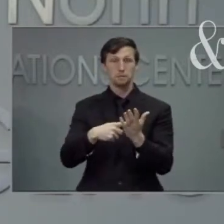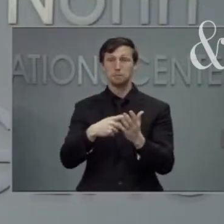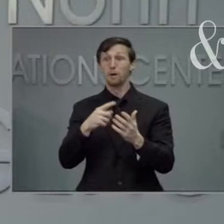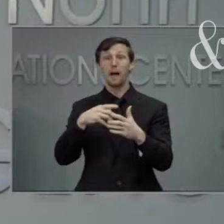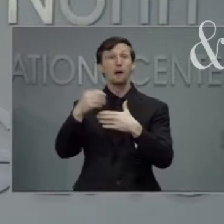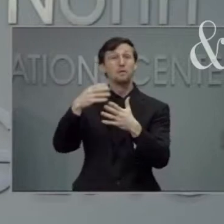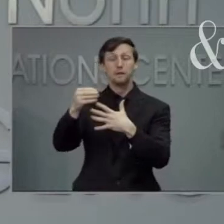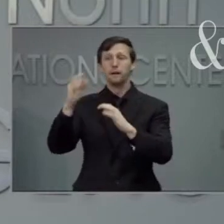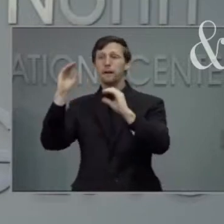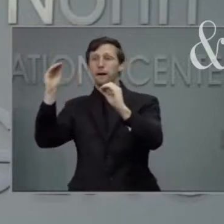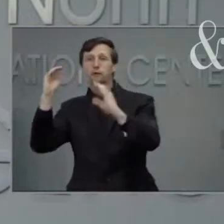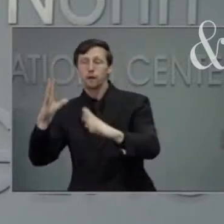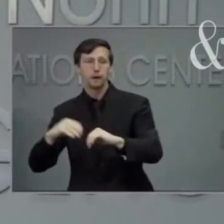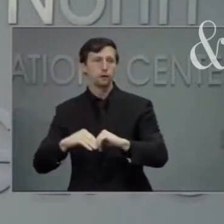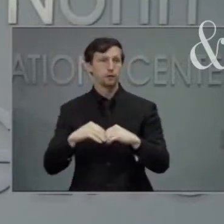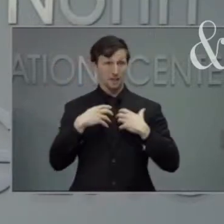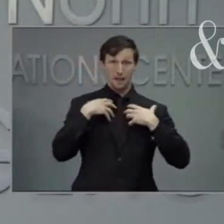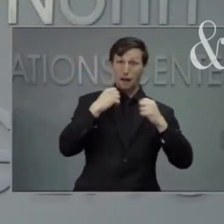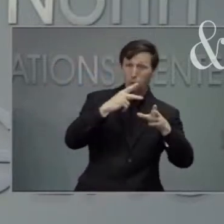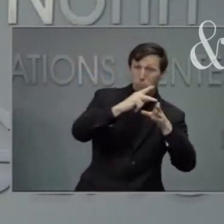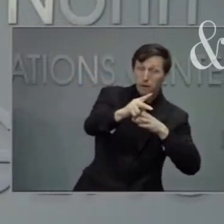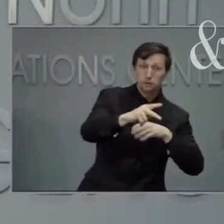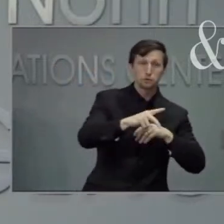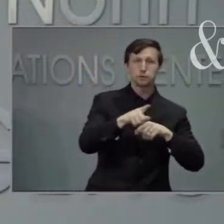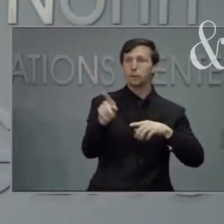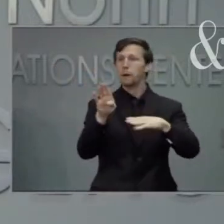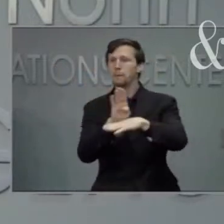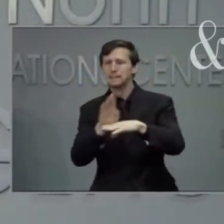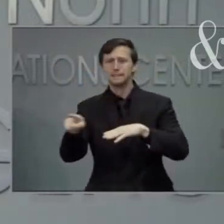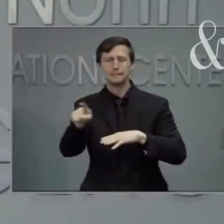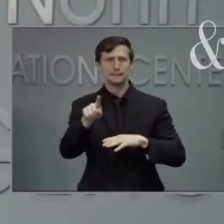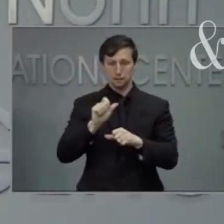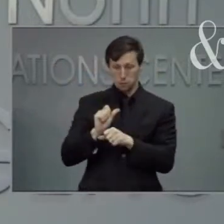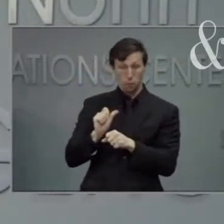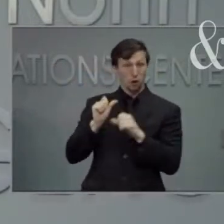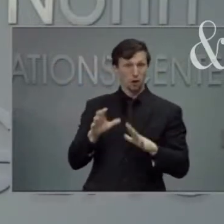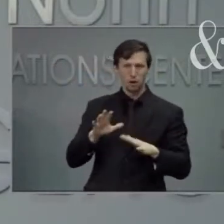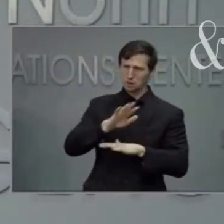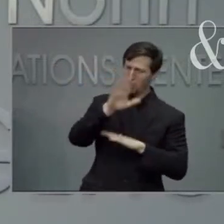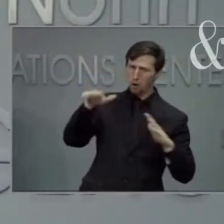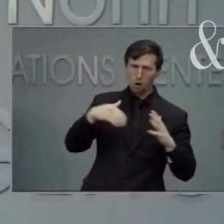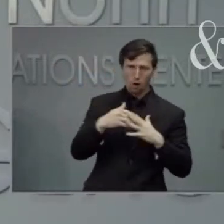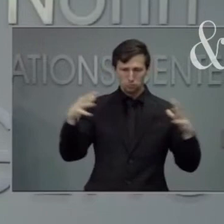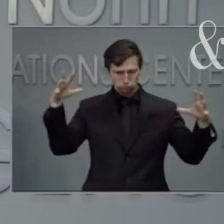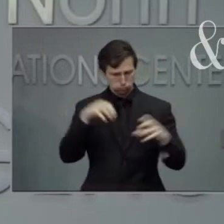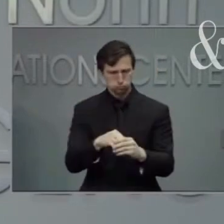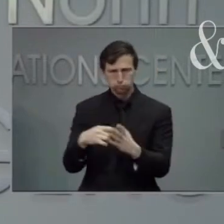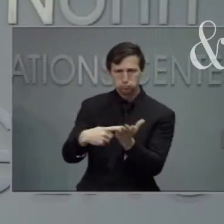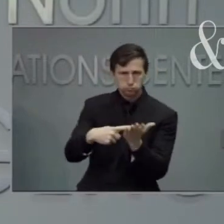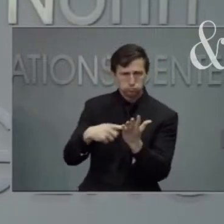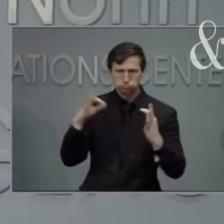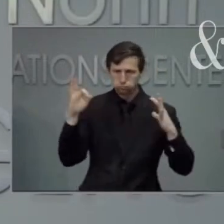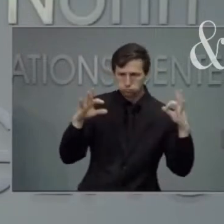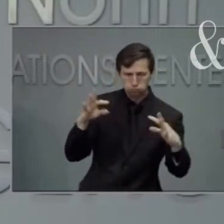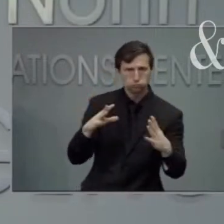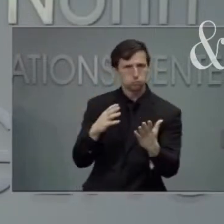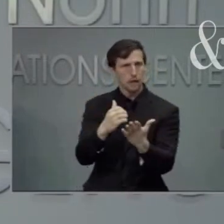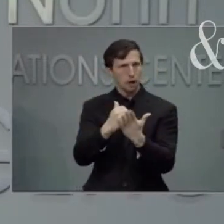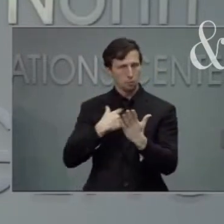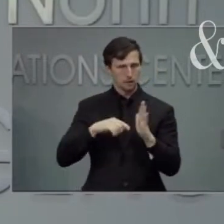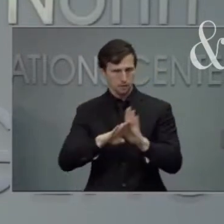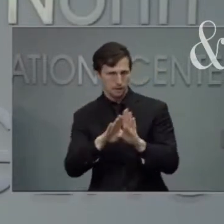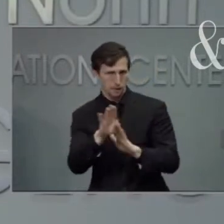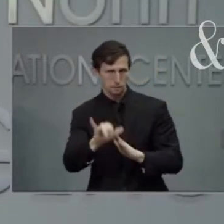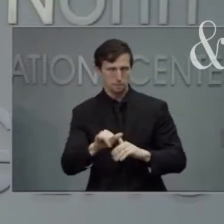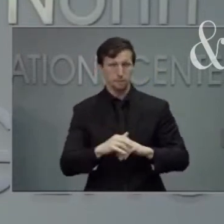educators, health experts, businesses, workers, and more. It deploys both federal and state